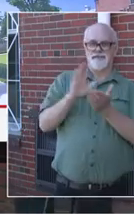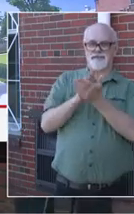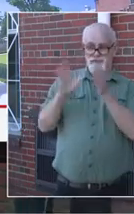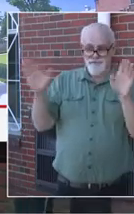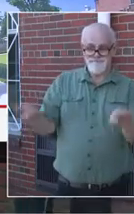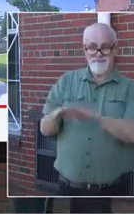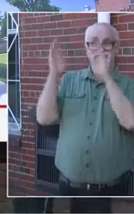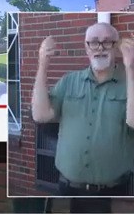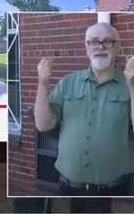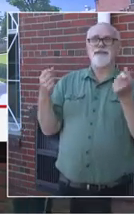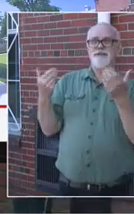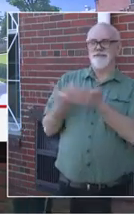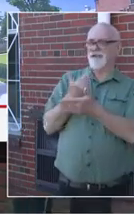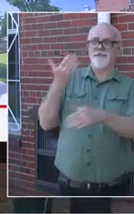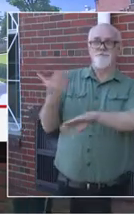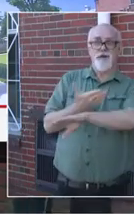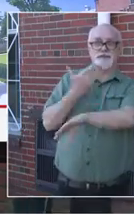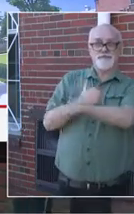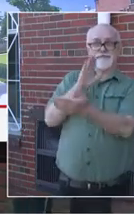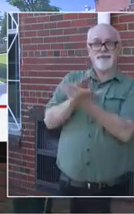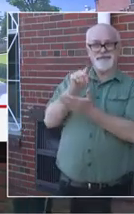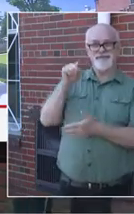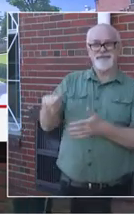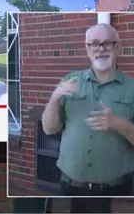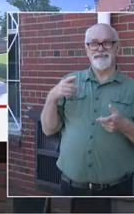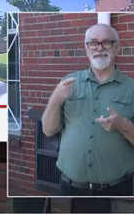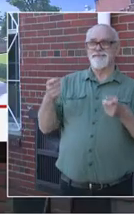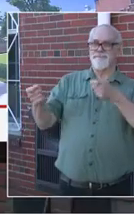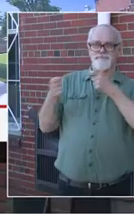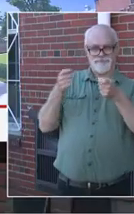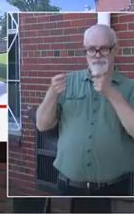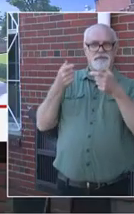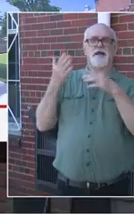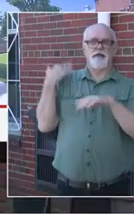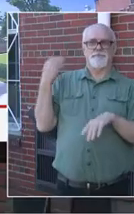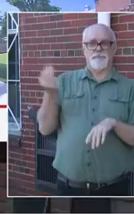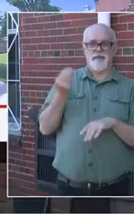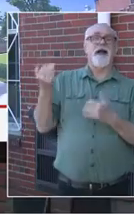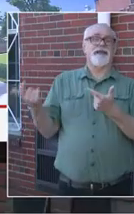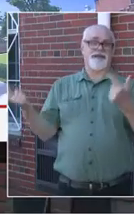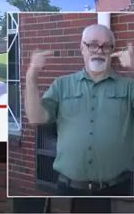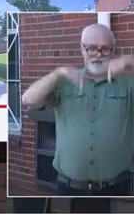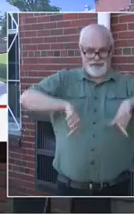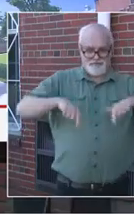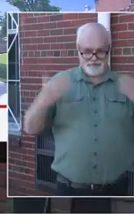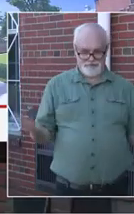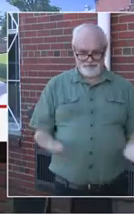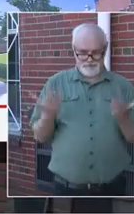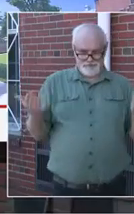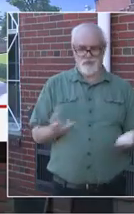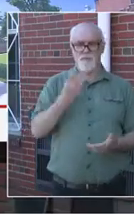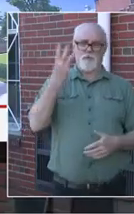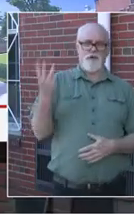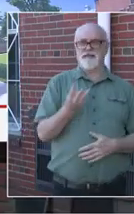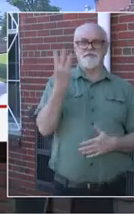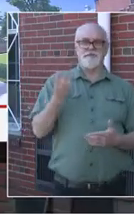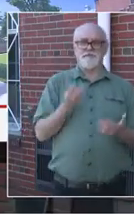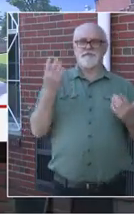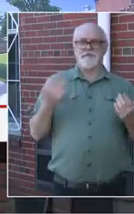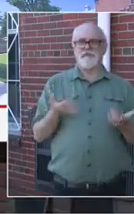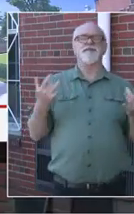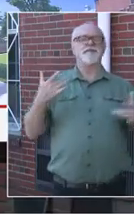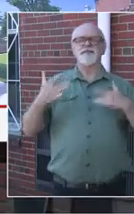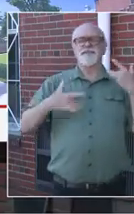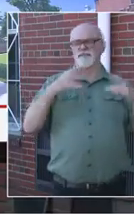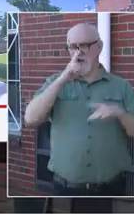team, Director Hunter, and everyone for ensuring that we're creating great spaces for our students that are world-class.